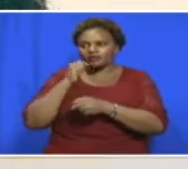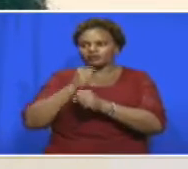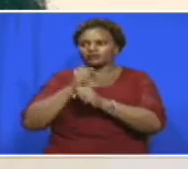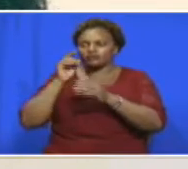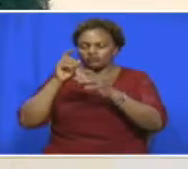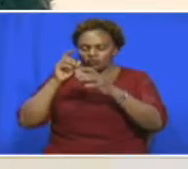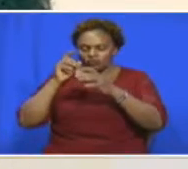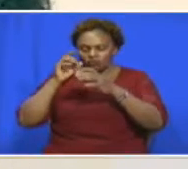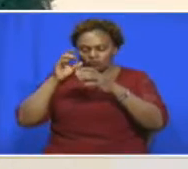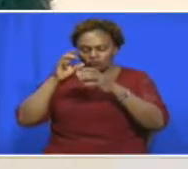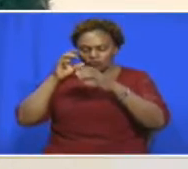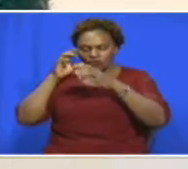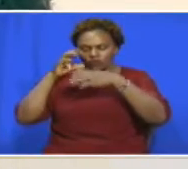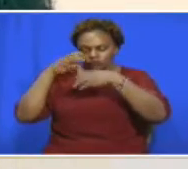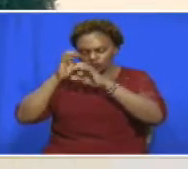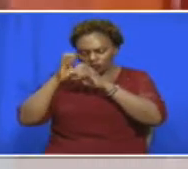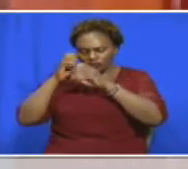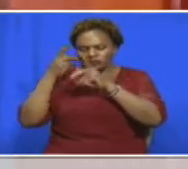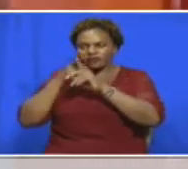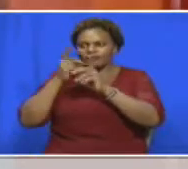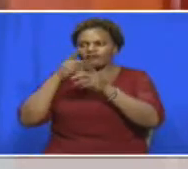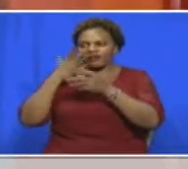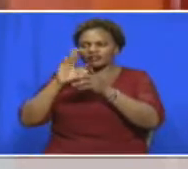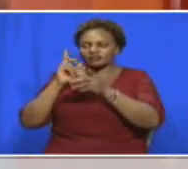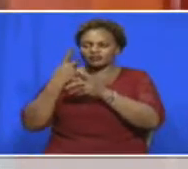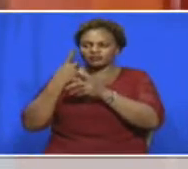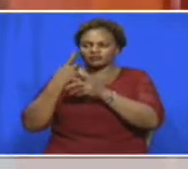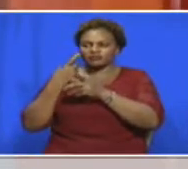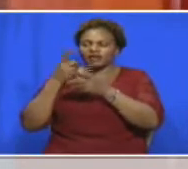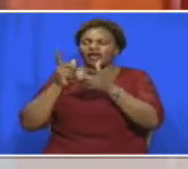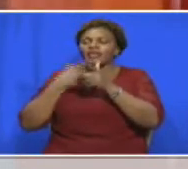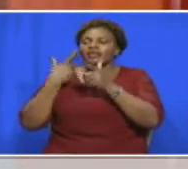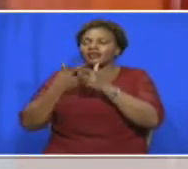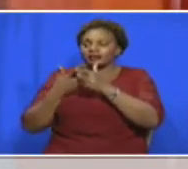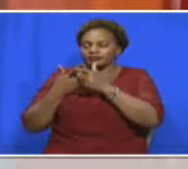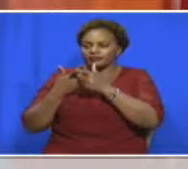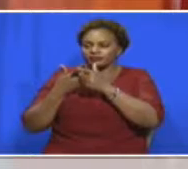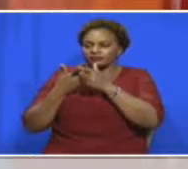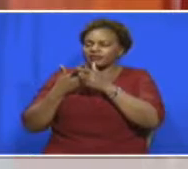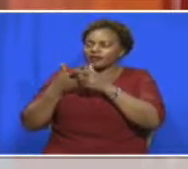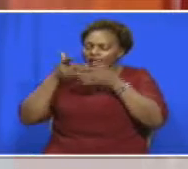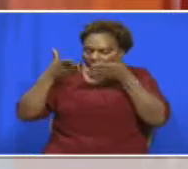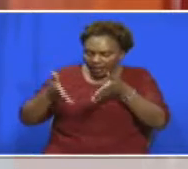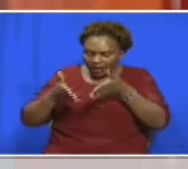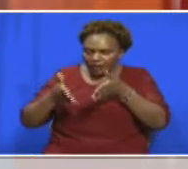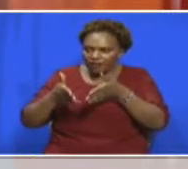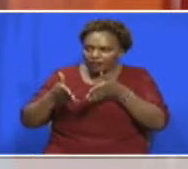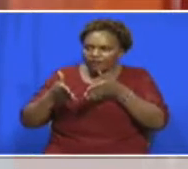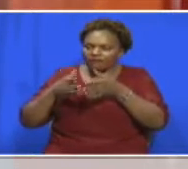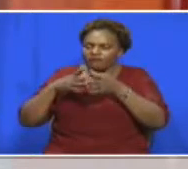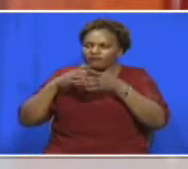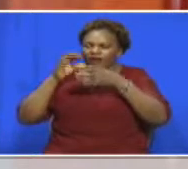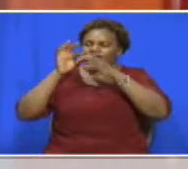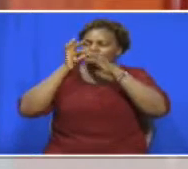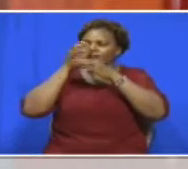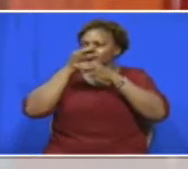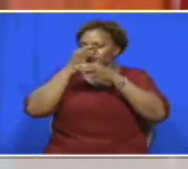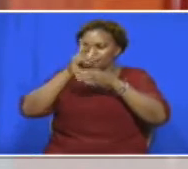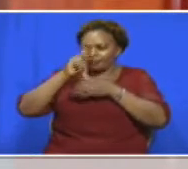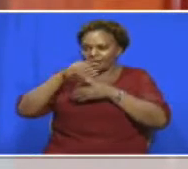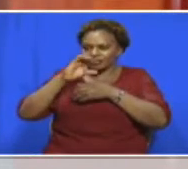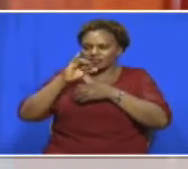testing of COVID-19. We know that the current gold standard for testing is called